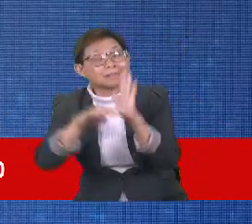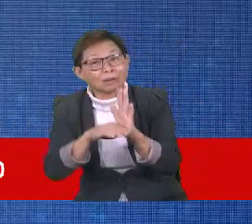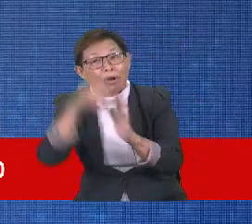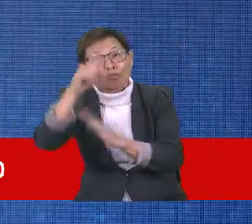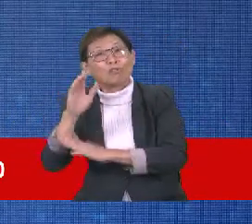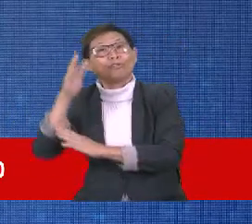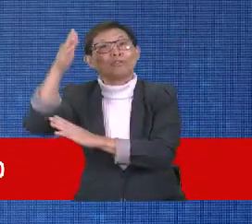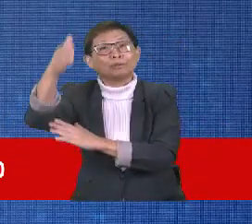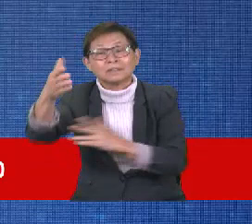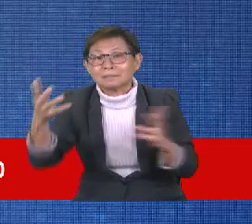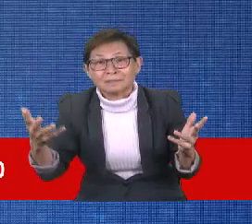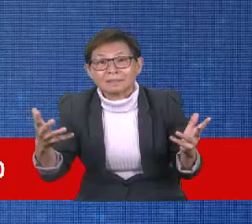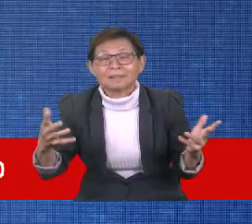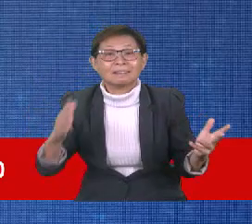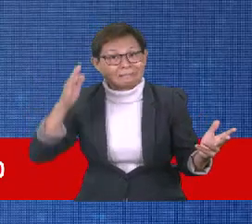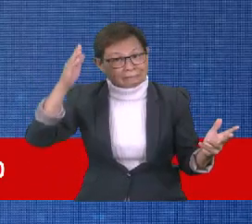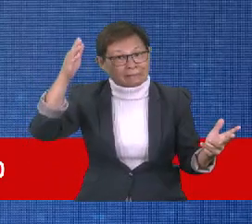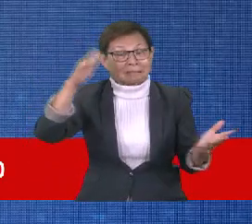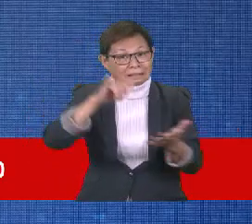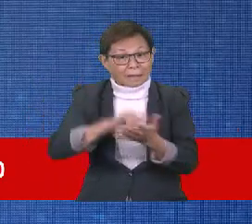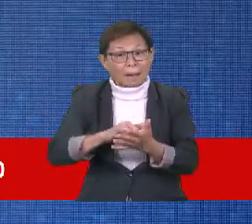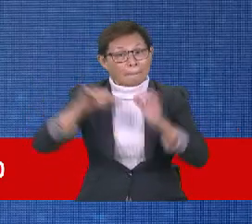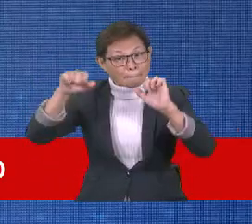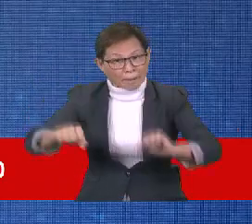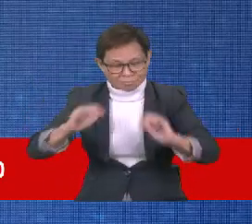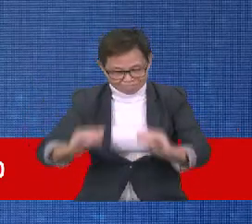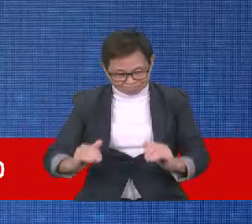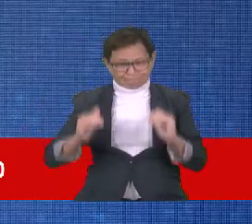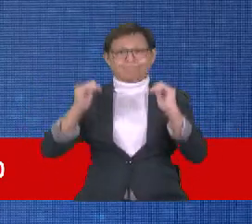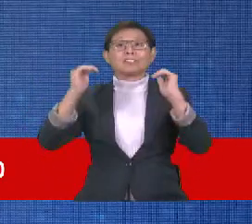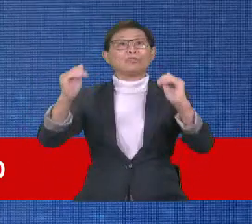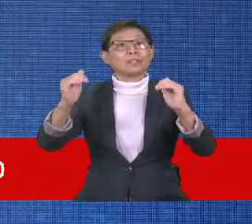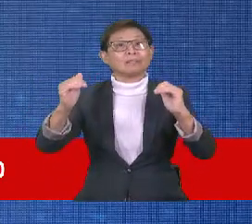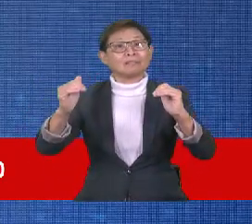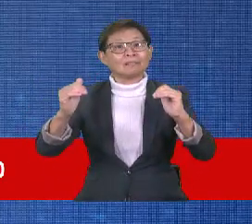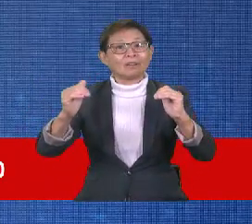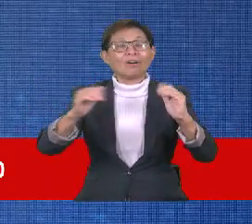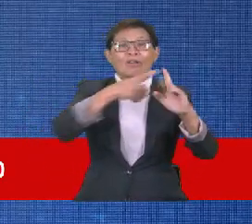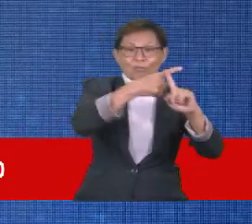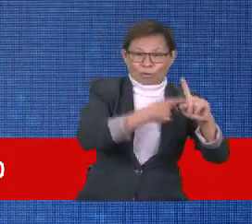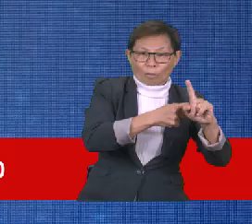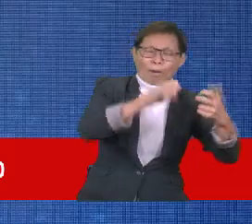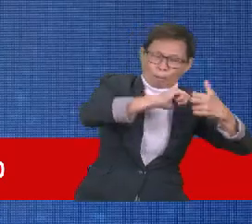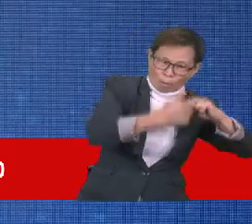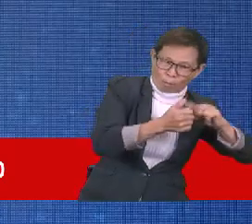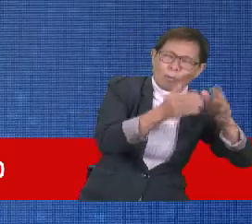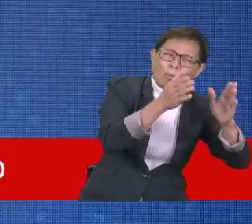for the future that will be able to alleviate from the problems of the